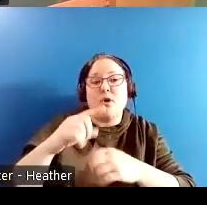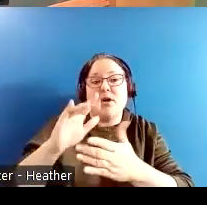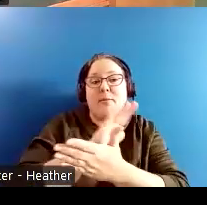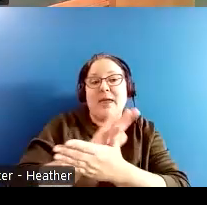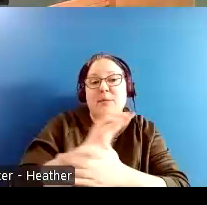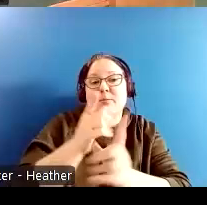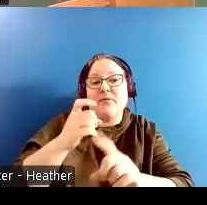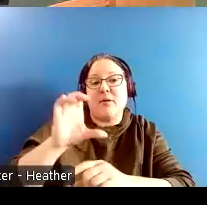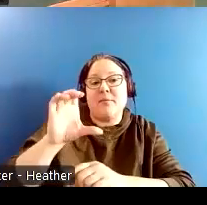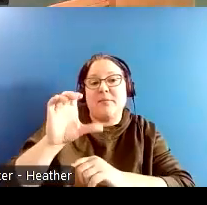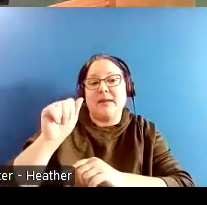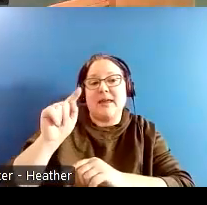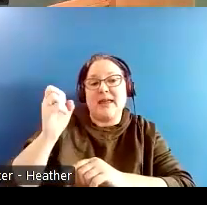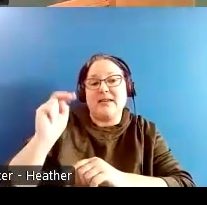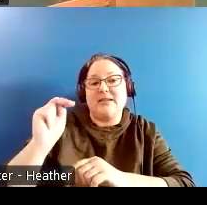had a 24-month